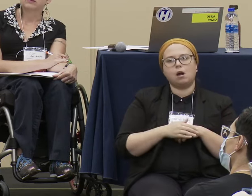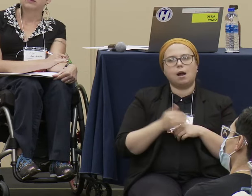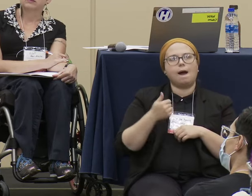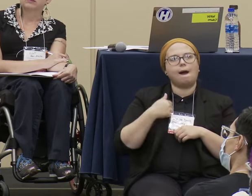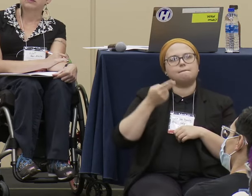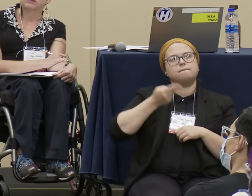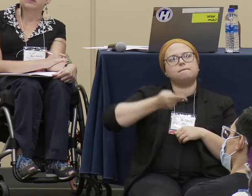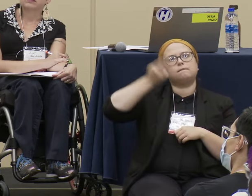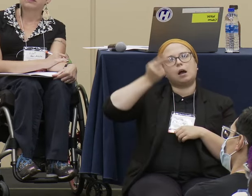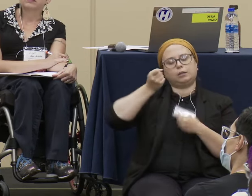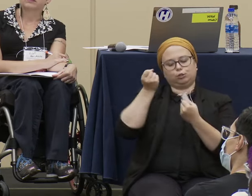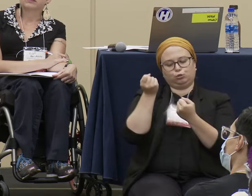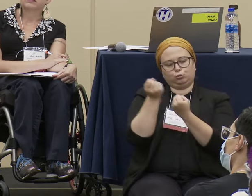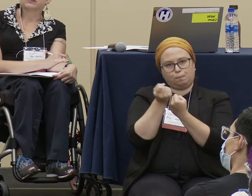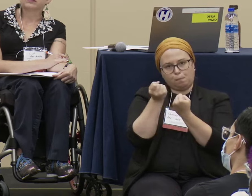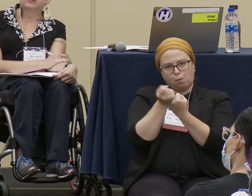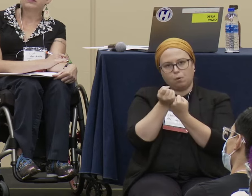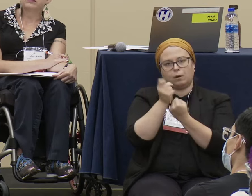needs,